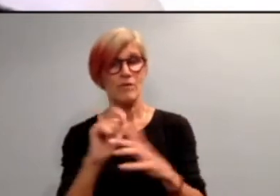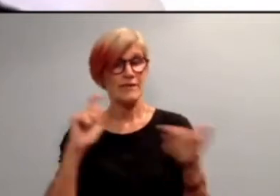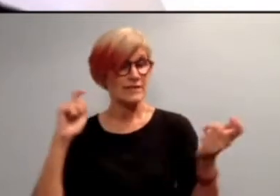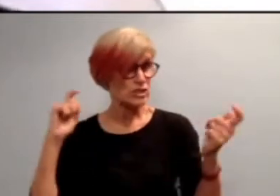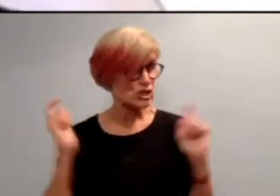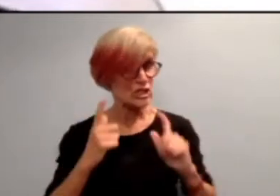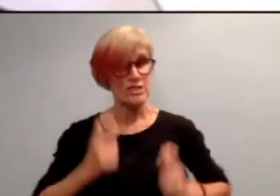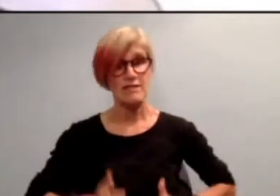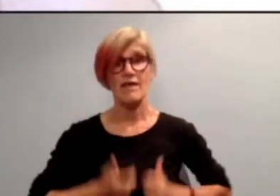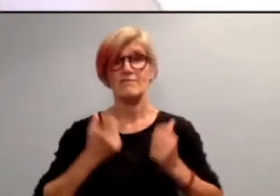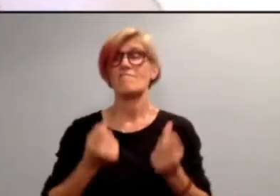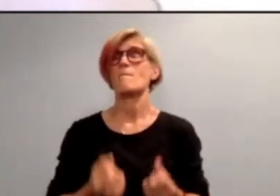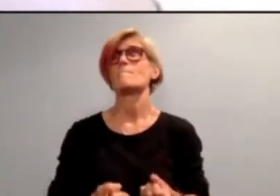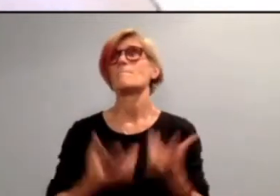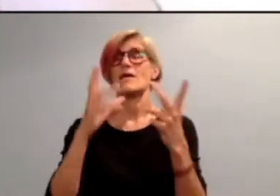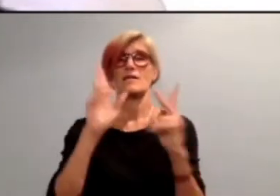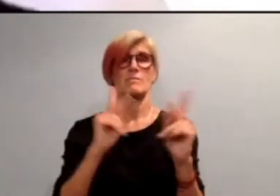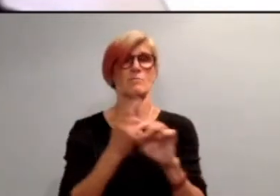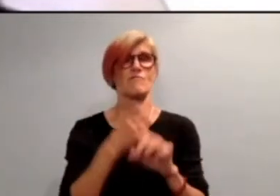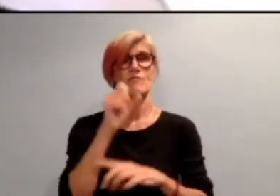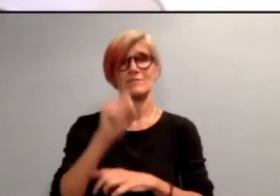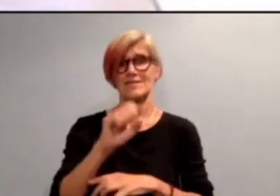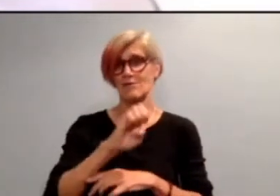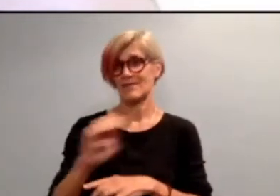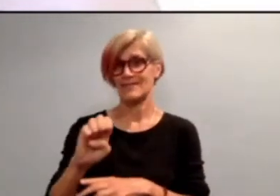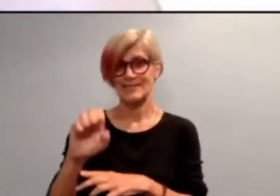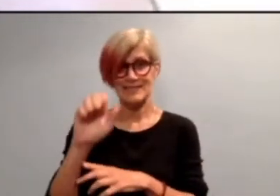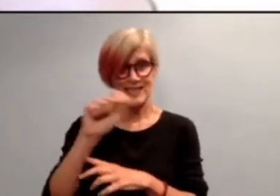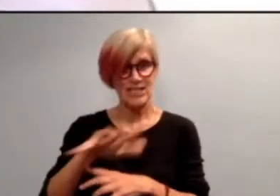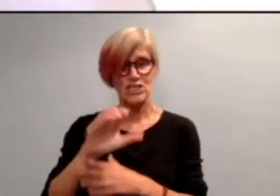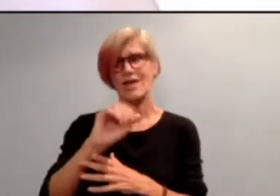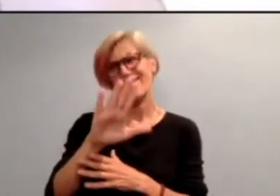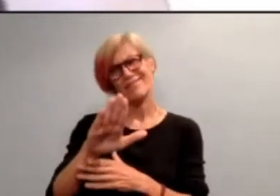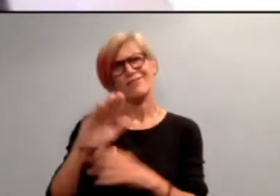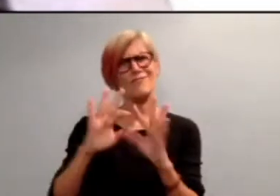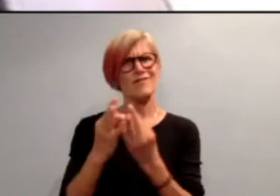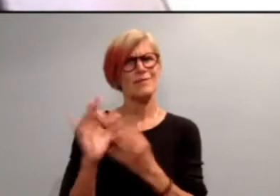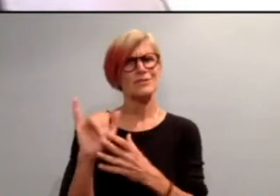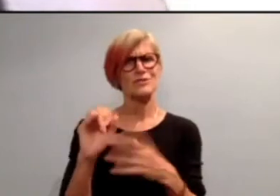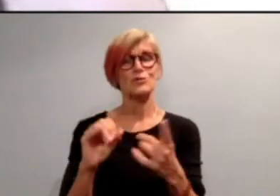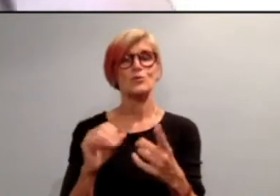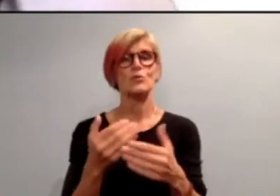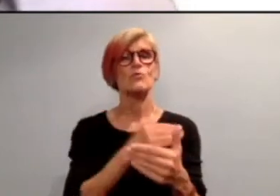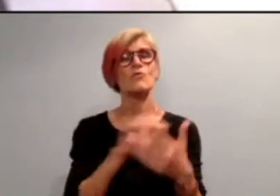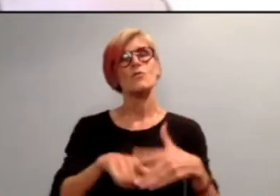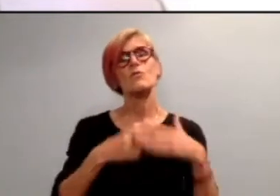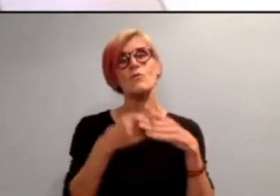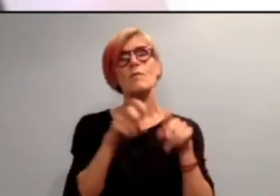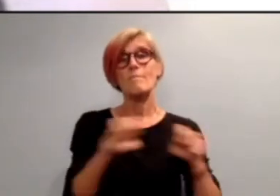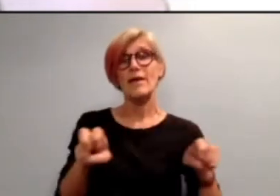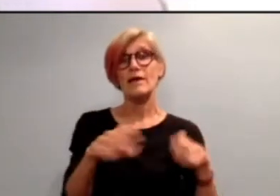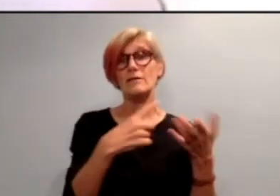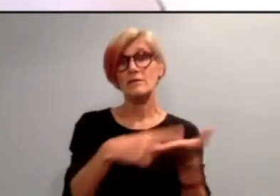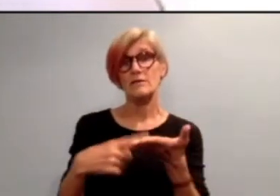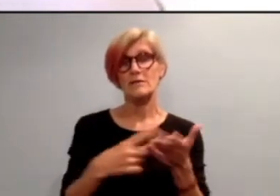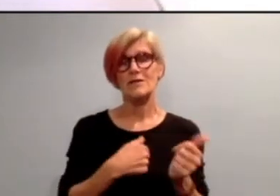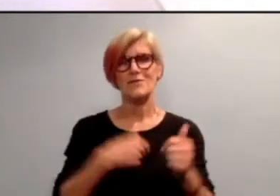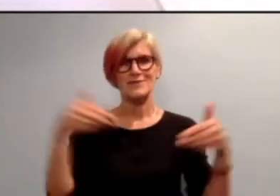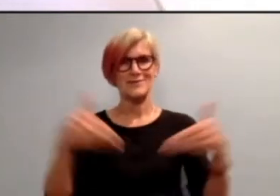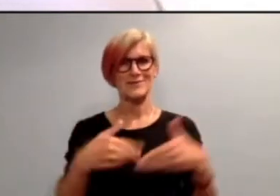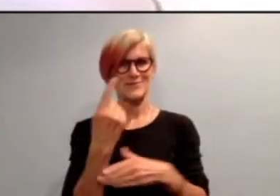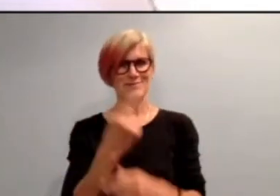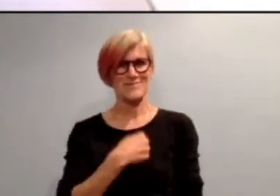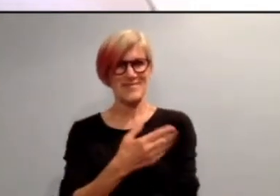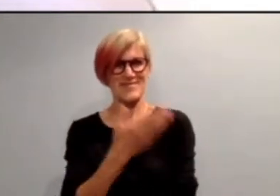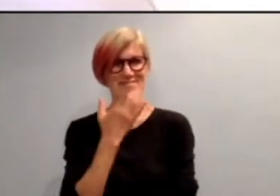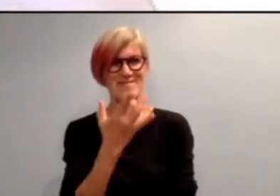people and families. Before we get into the panel, I'd like to quickly introduce one of my favorites,